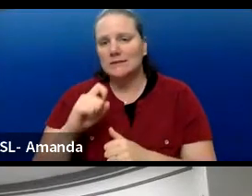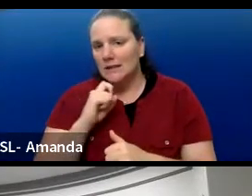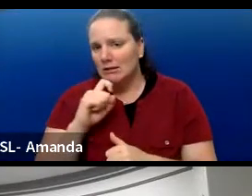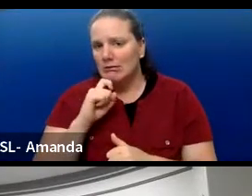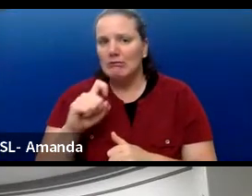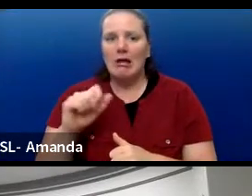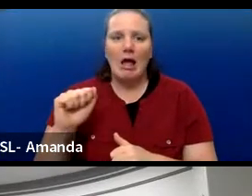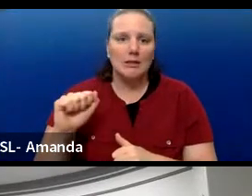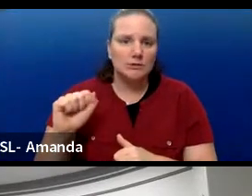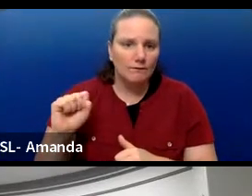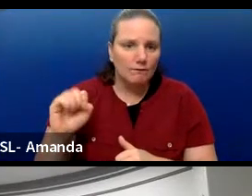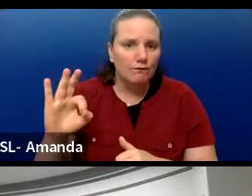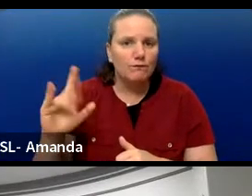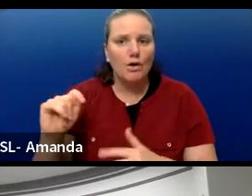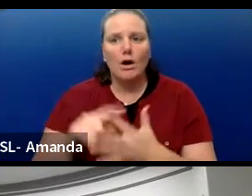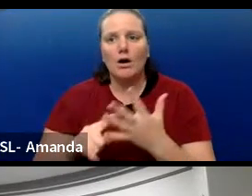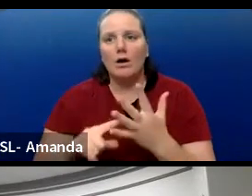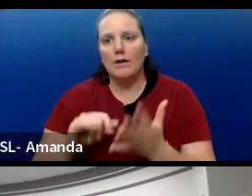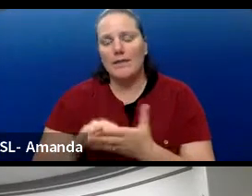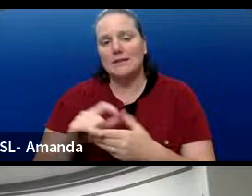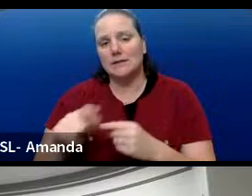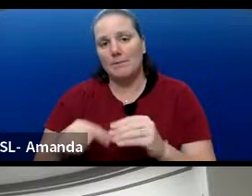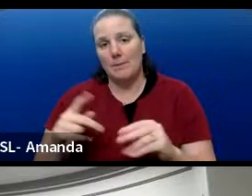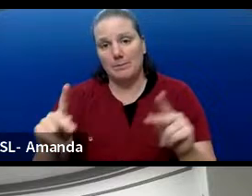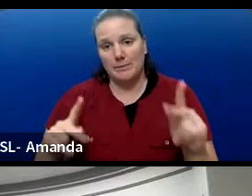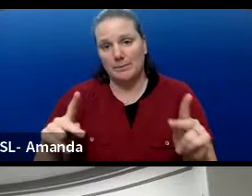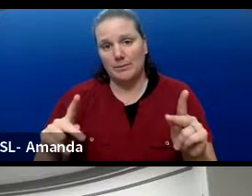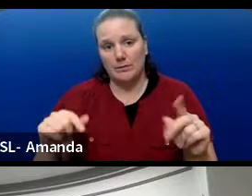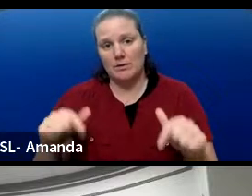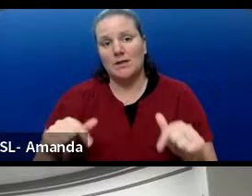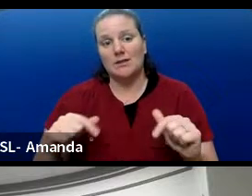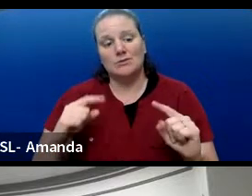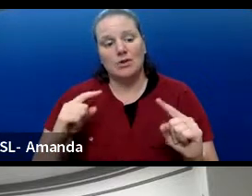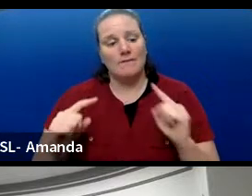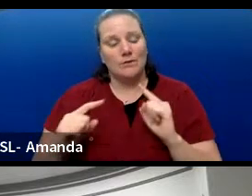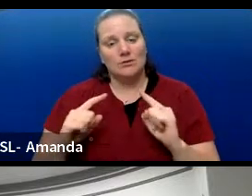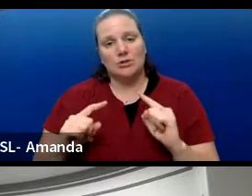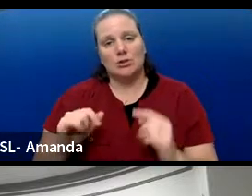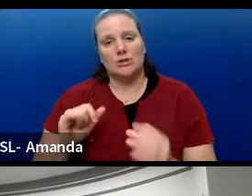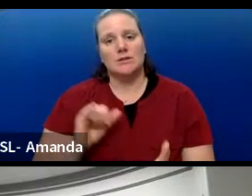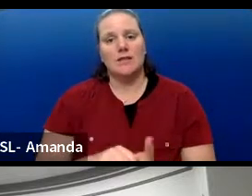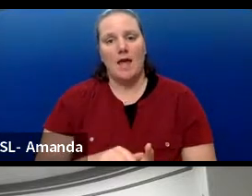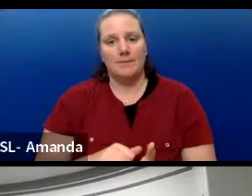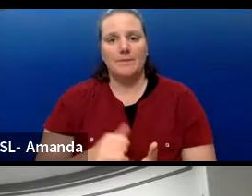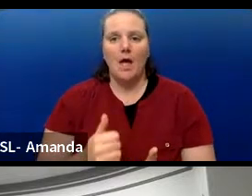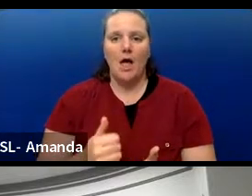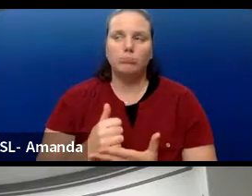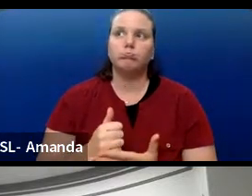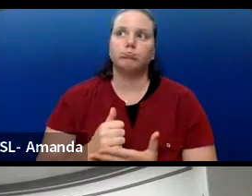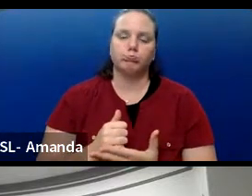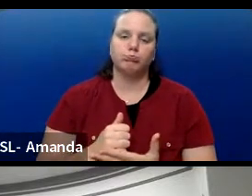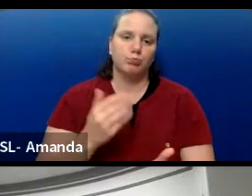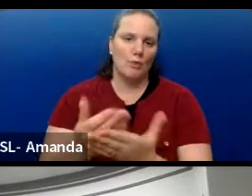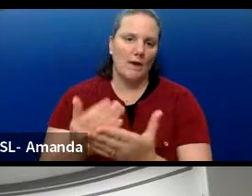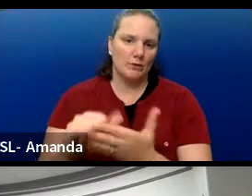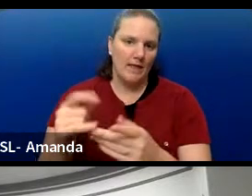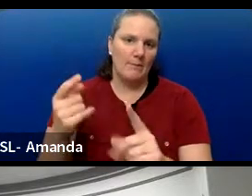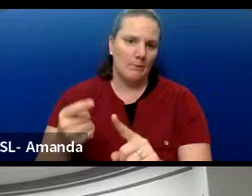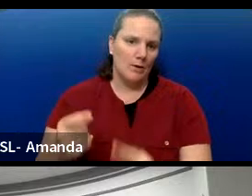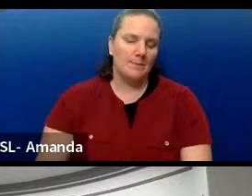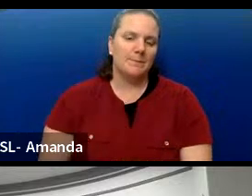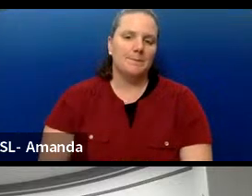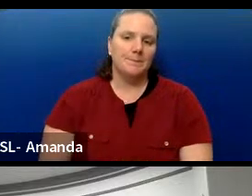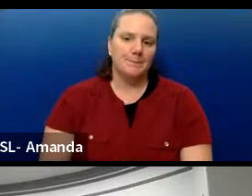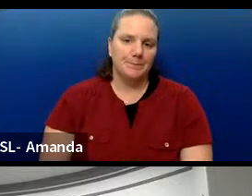be about people, and these are the conversations that help get us to that point. So